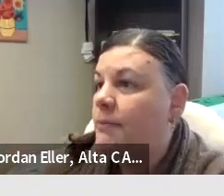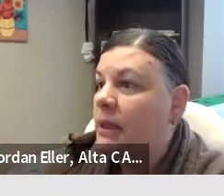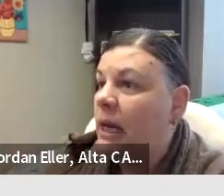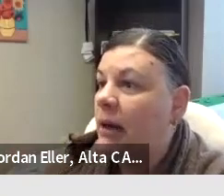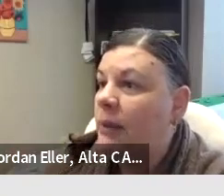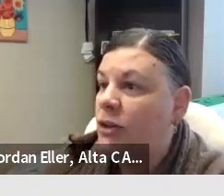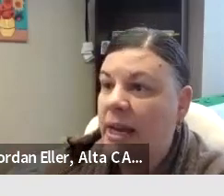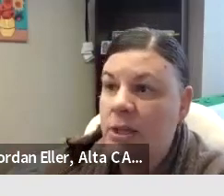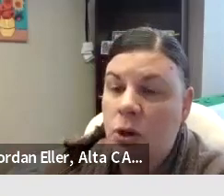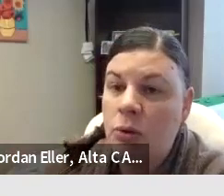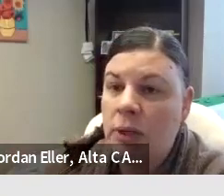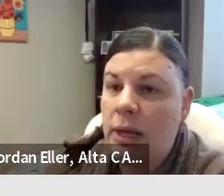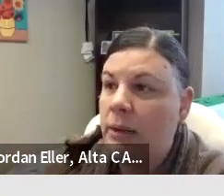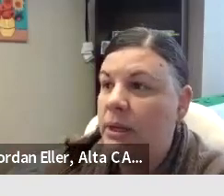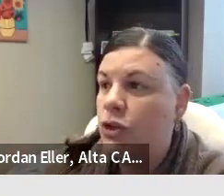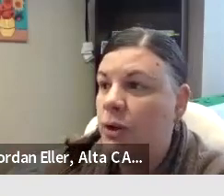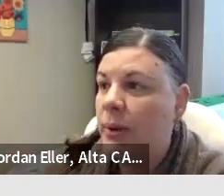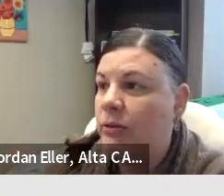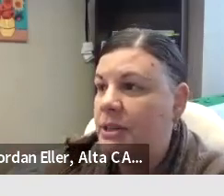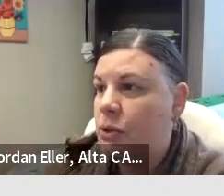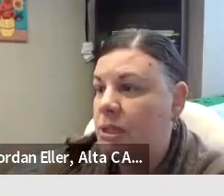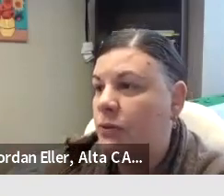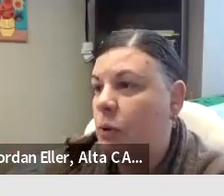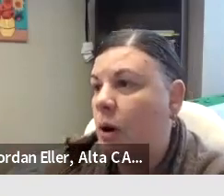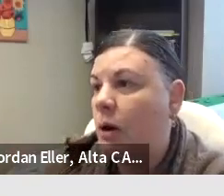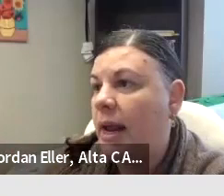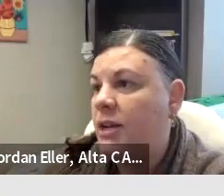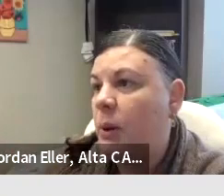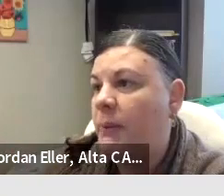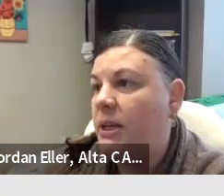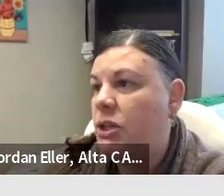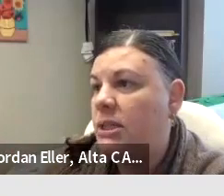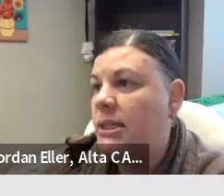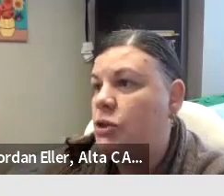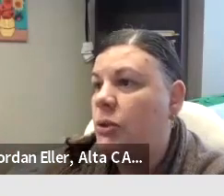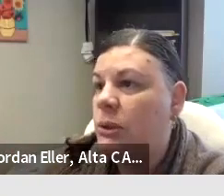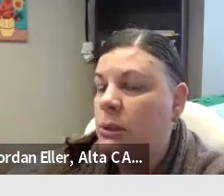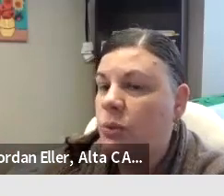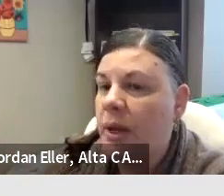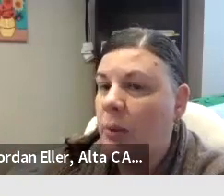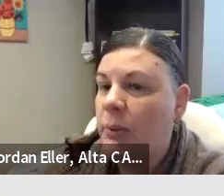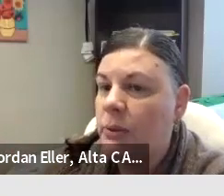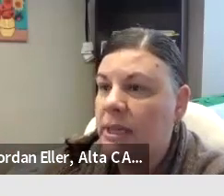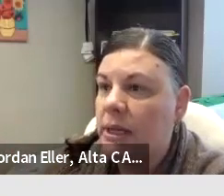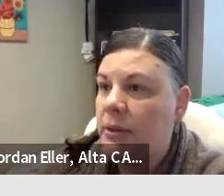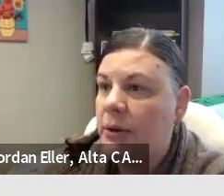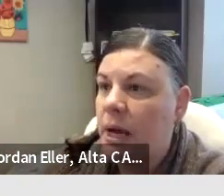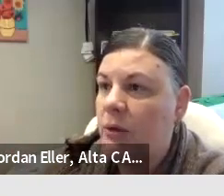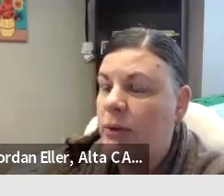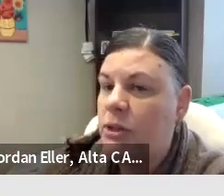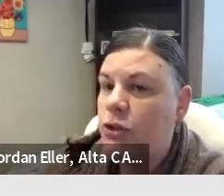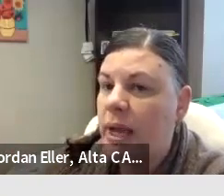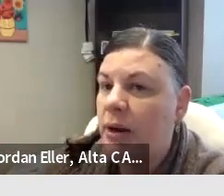well. As you guys know, ensuring we have resources for our aging population is essential. So we are proposing